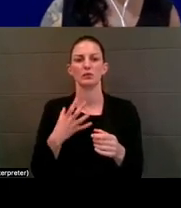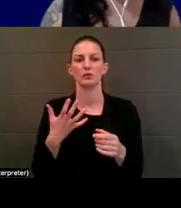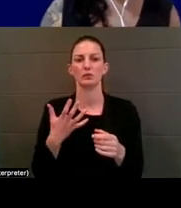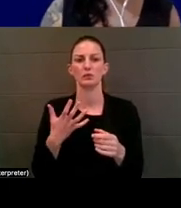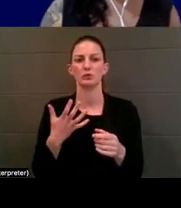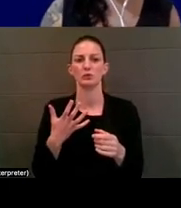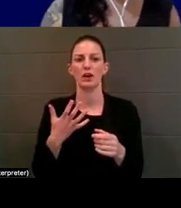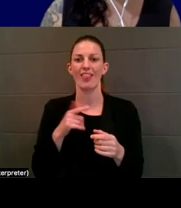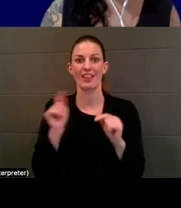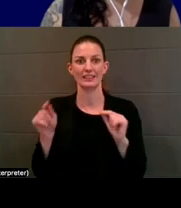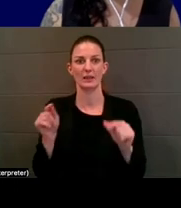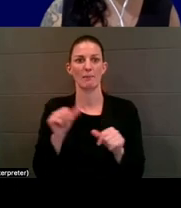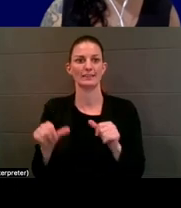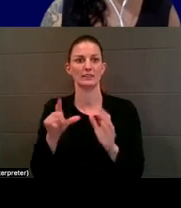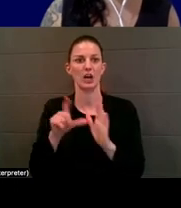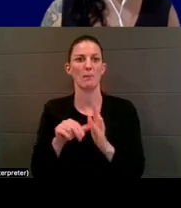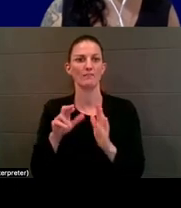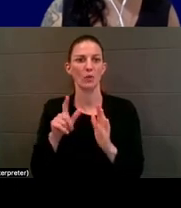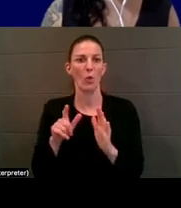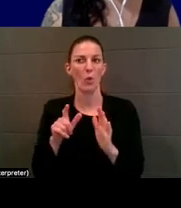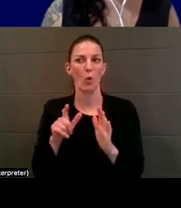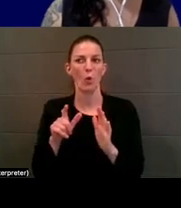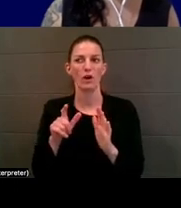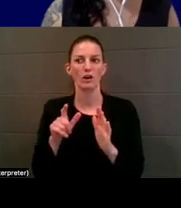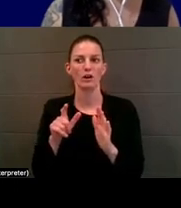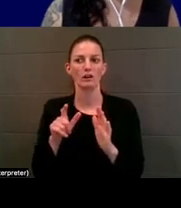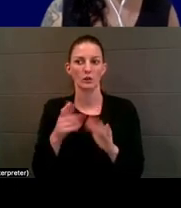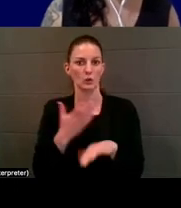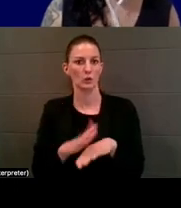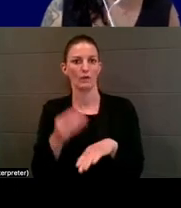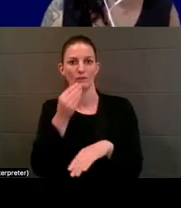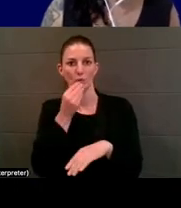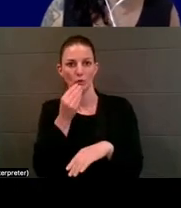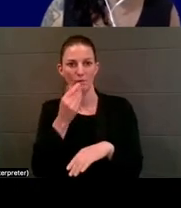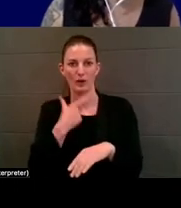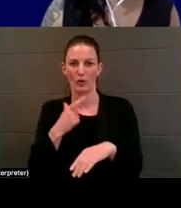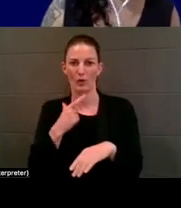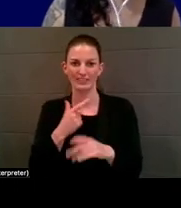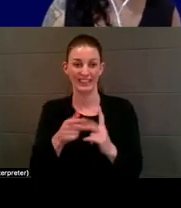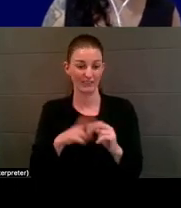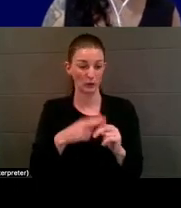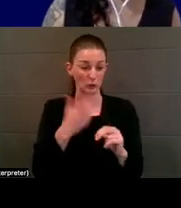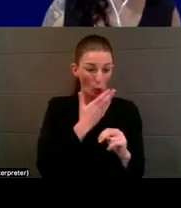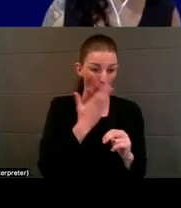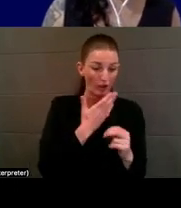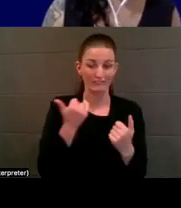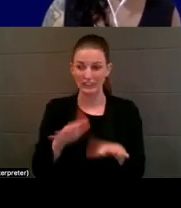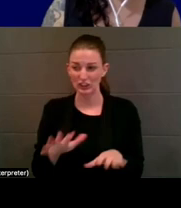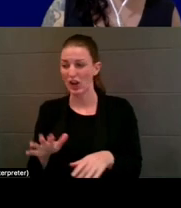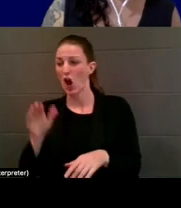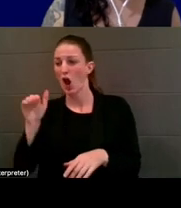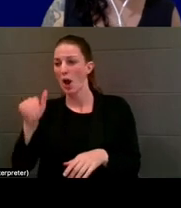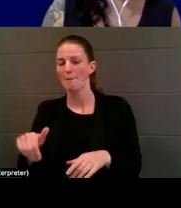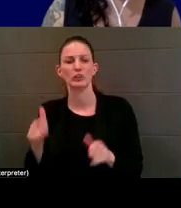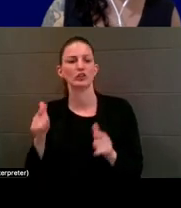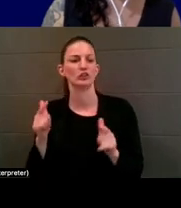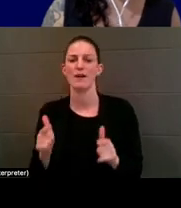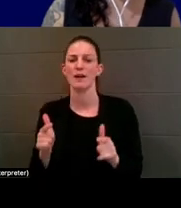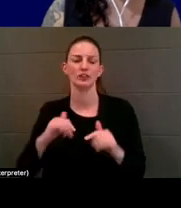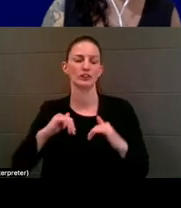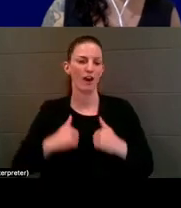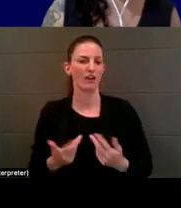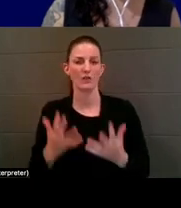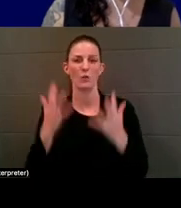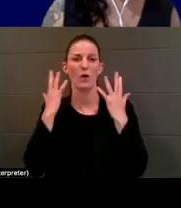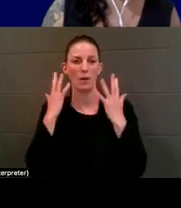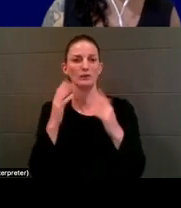During the meal, the person eating with John will give verbal prompts. And this makes me think, I haven't mentioned this in any of